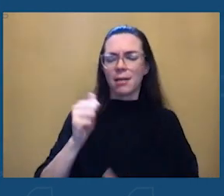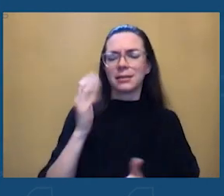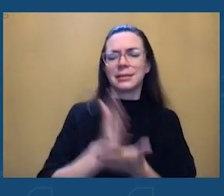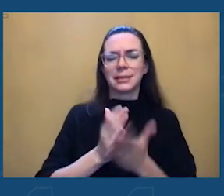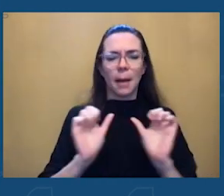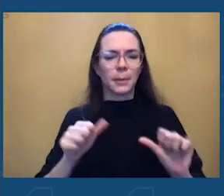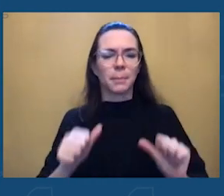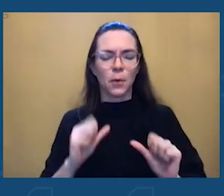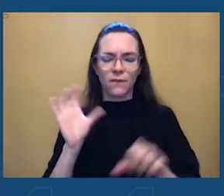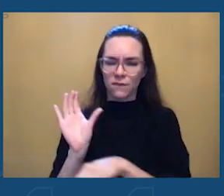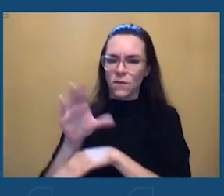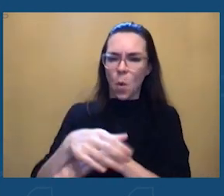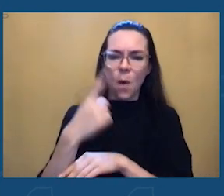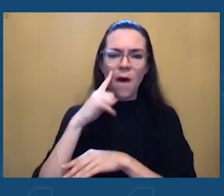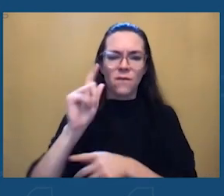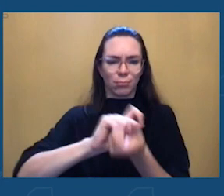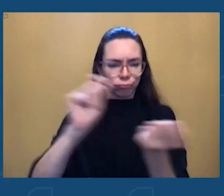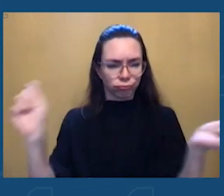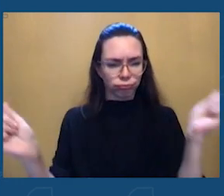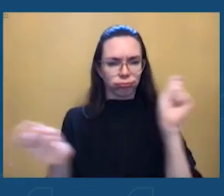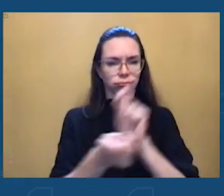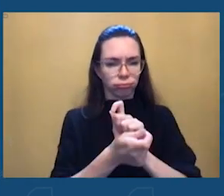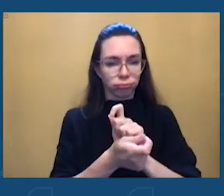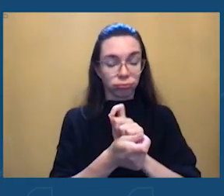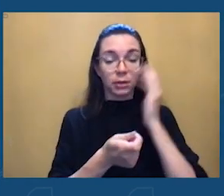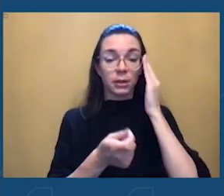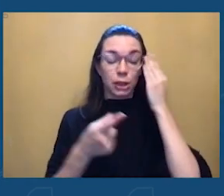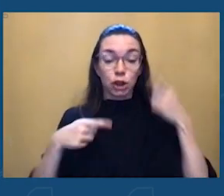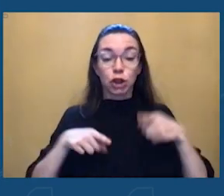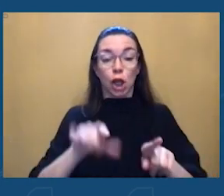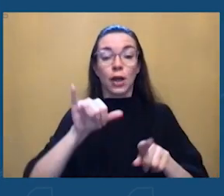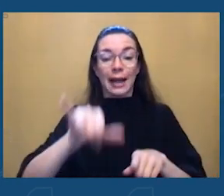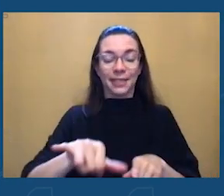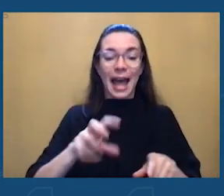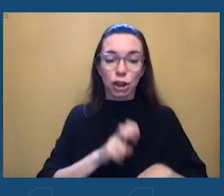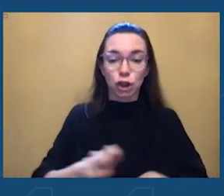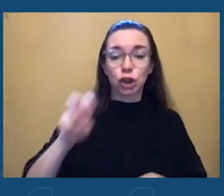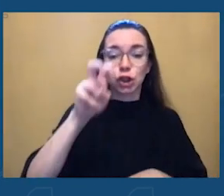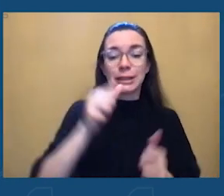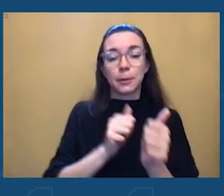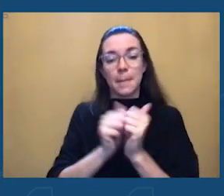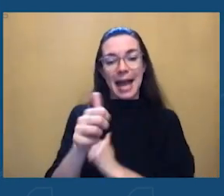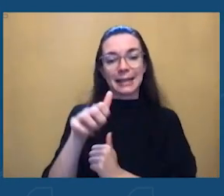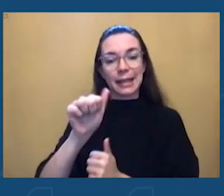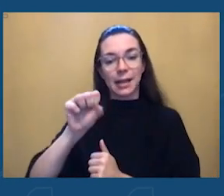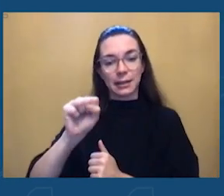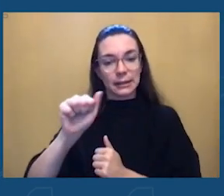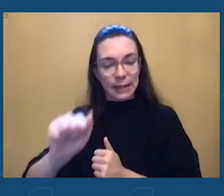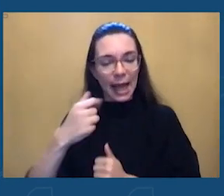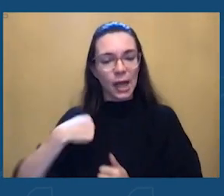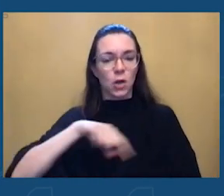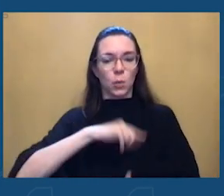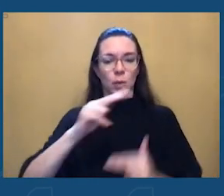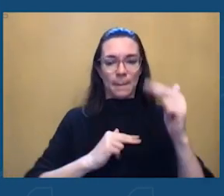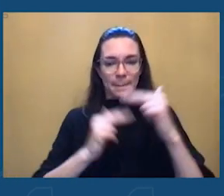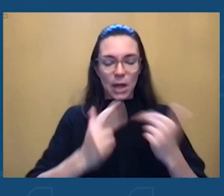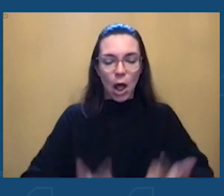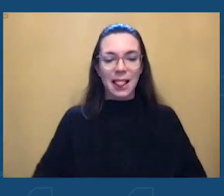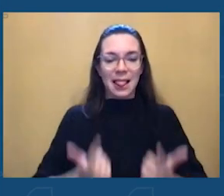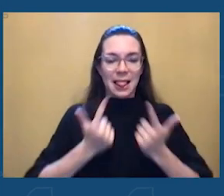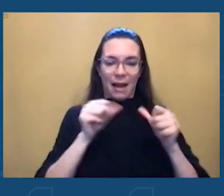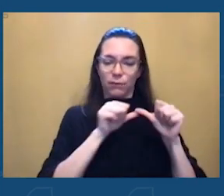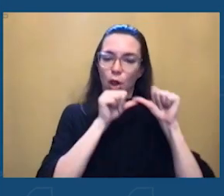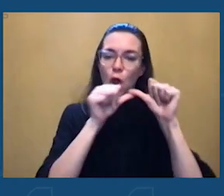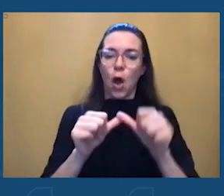transformative change. And it was during the journey to pass the ASA that we built lifelong friendships and support